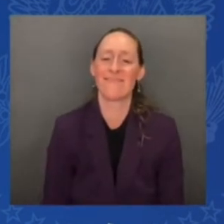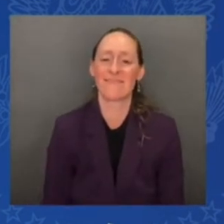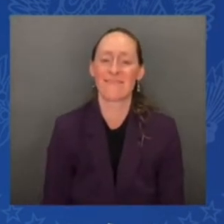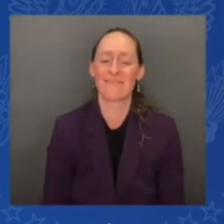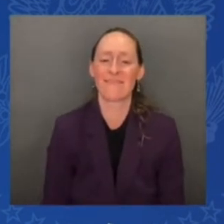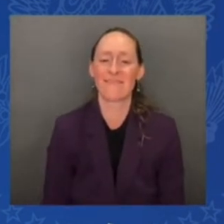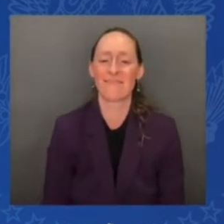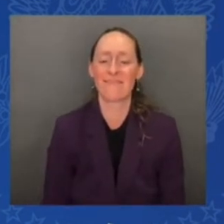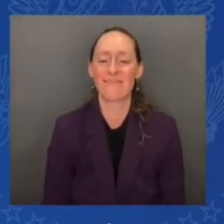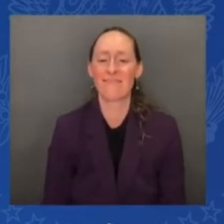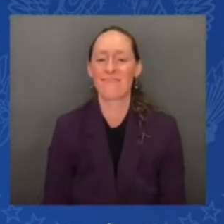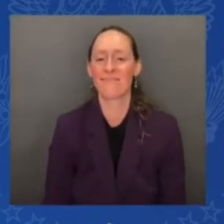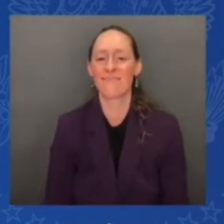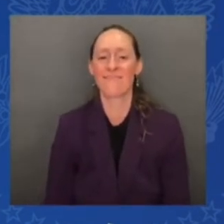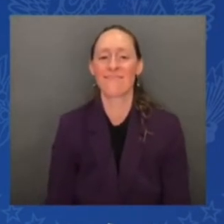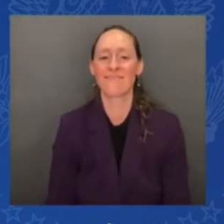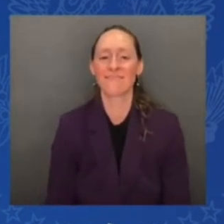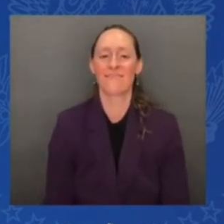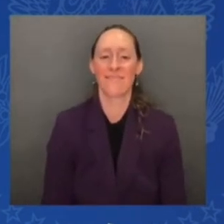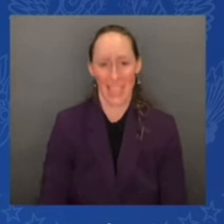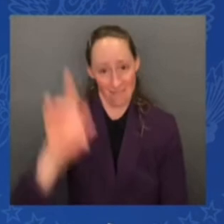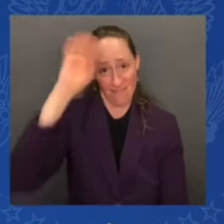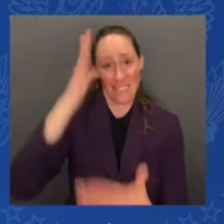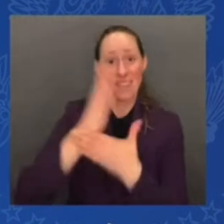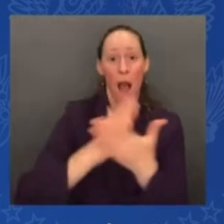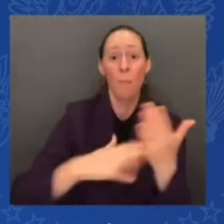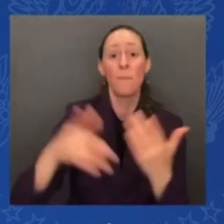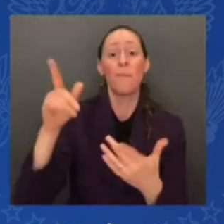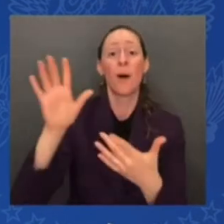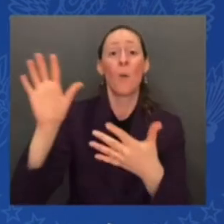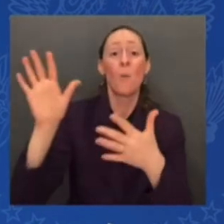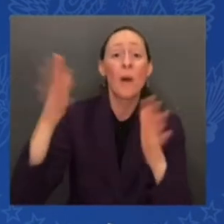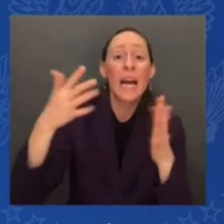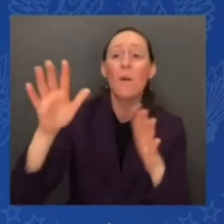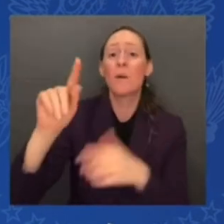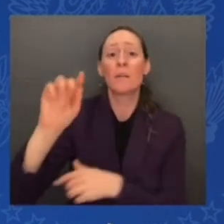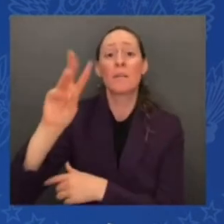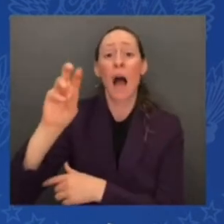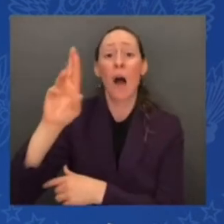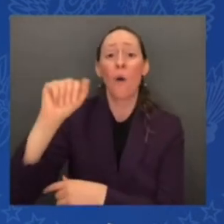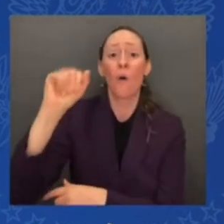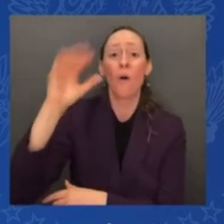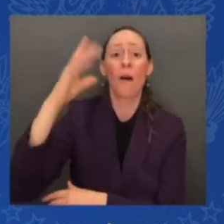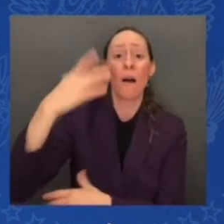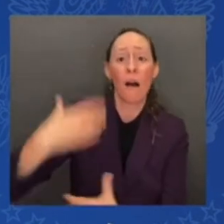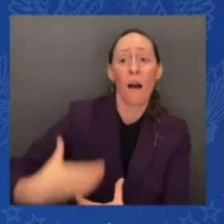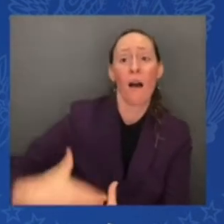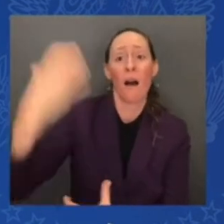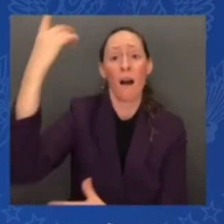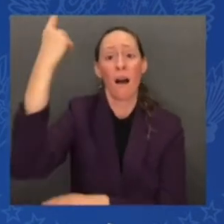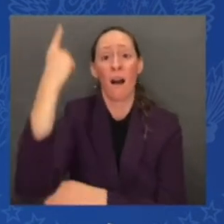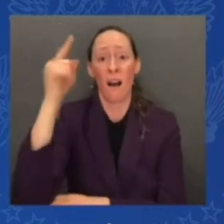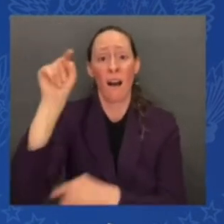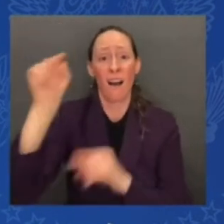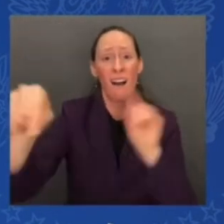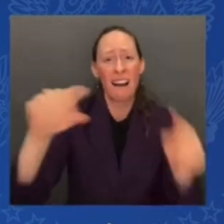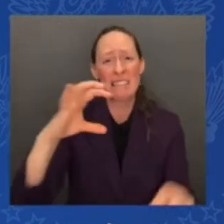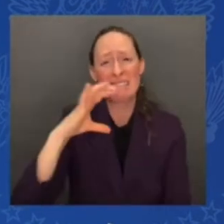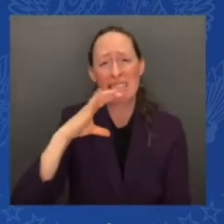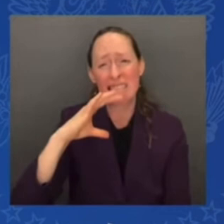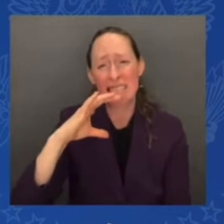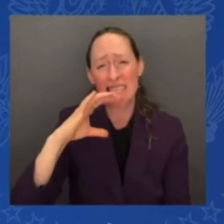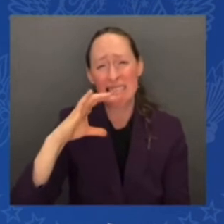up. So we're strengthening the towers, and we're going to go underground. It costs six times as much to go underground, but we're learning how to do that more